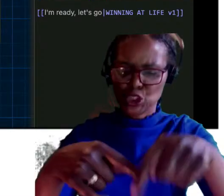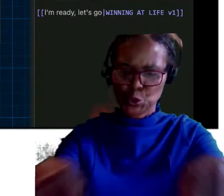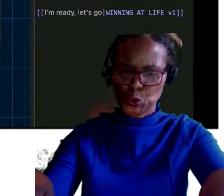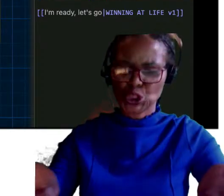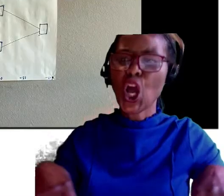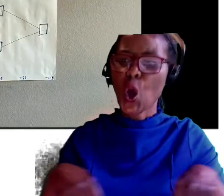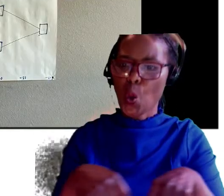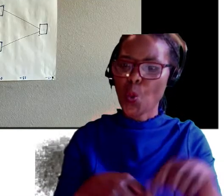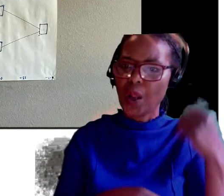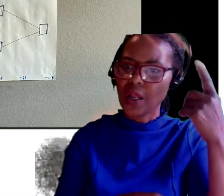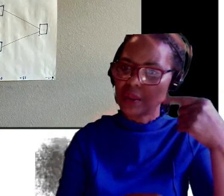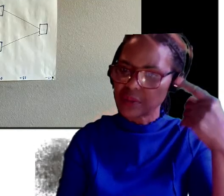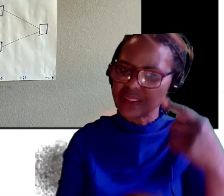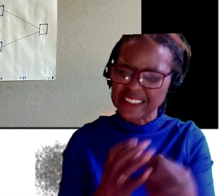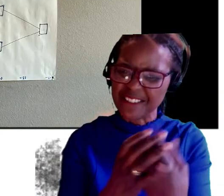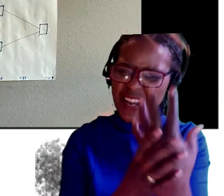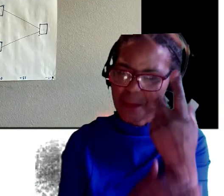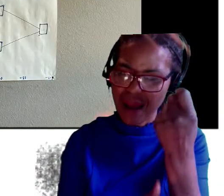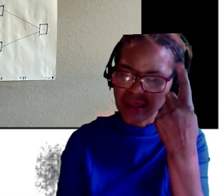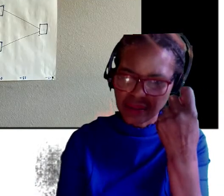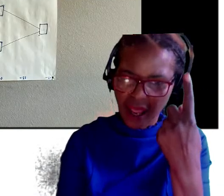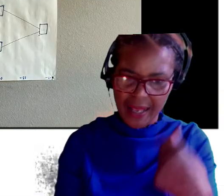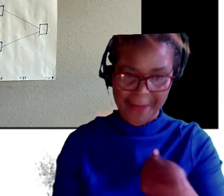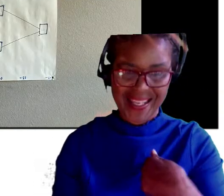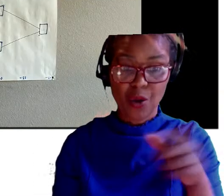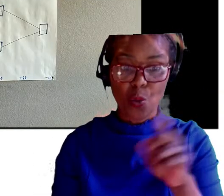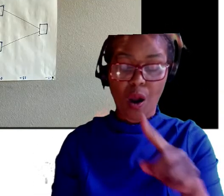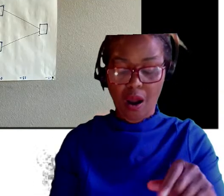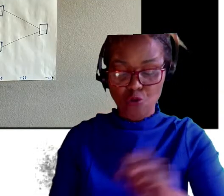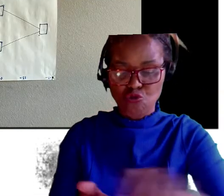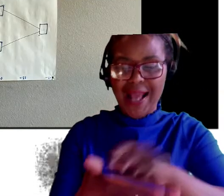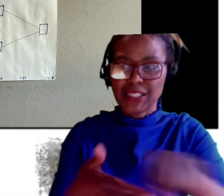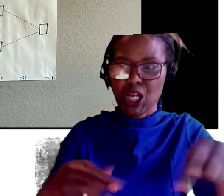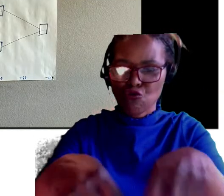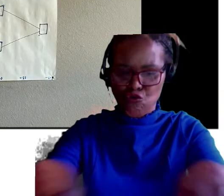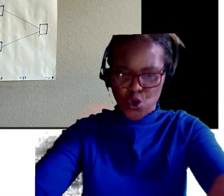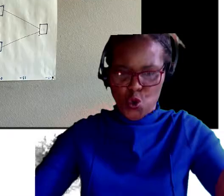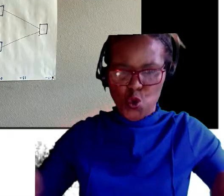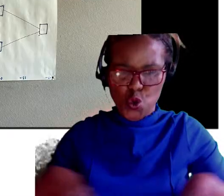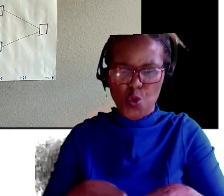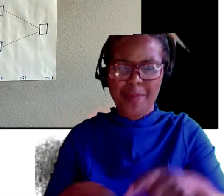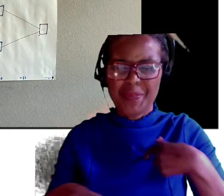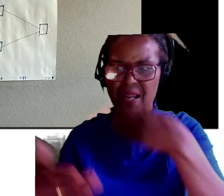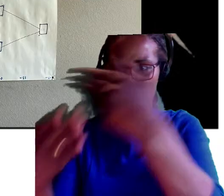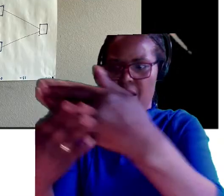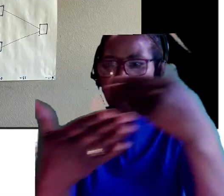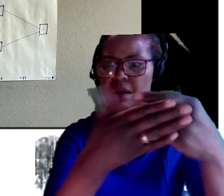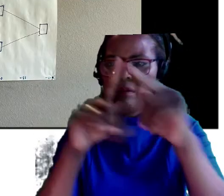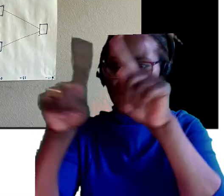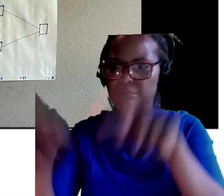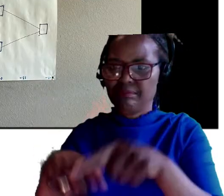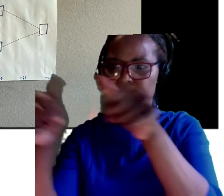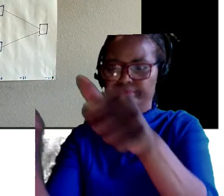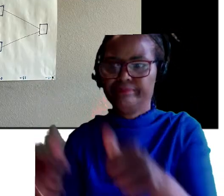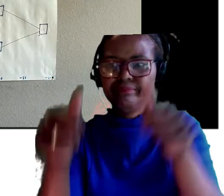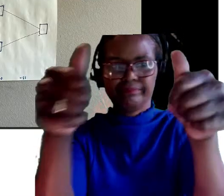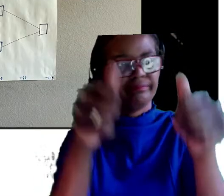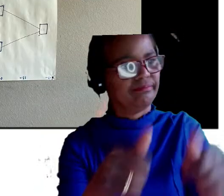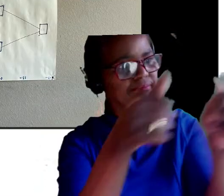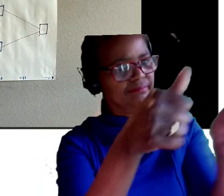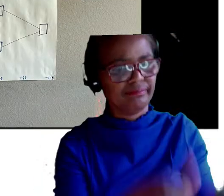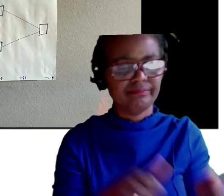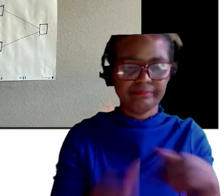so, I occasionally shut myself away in one of their writers' rooms and covered the walls in flowcharts, investigating the best route through